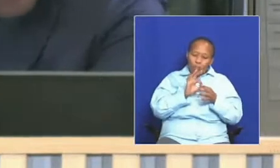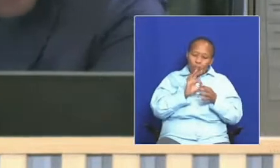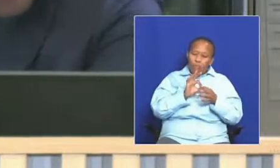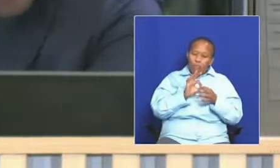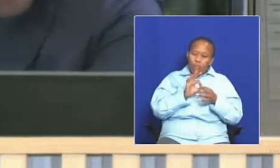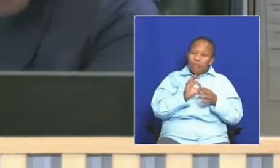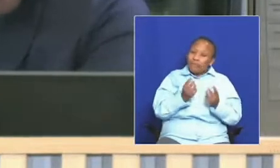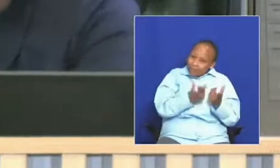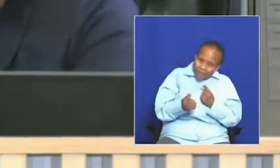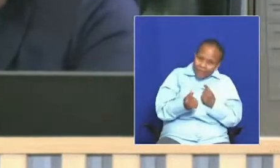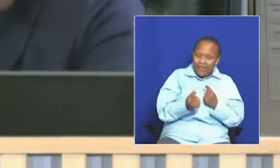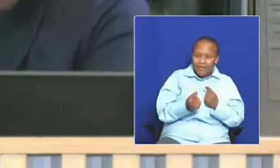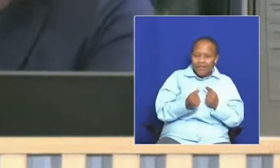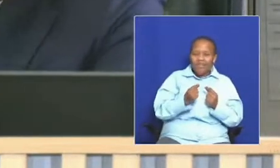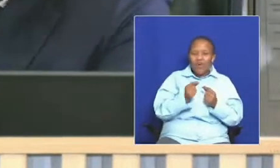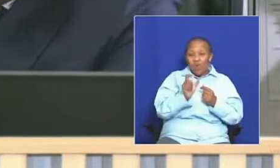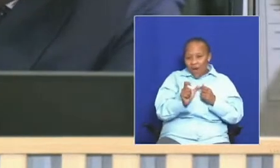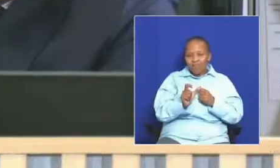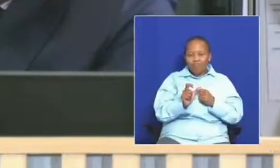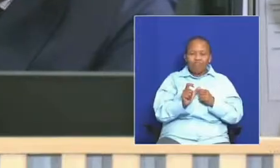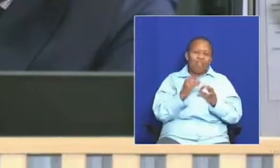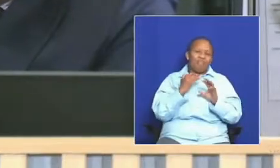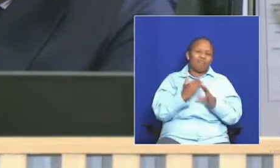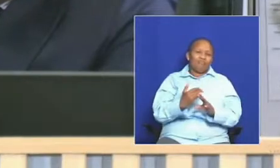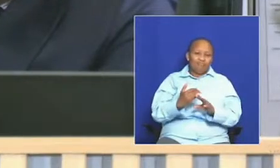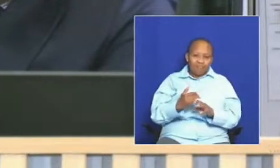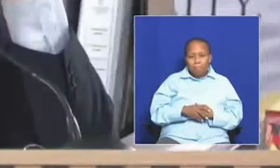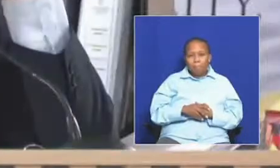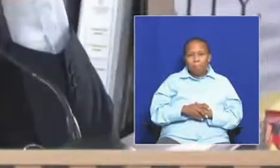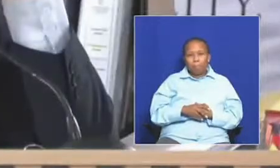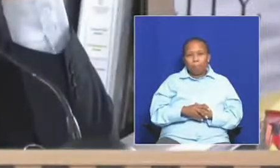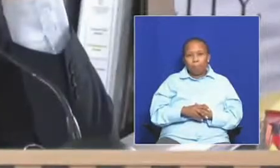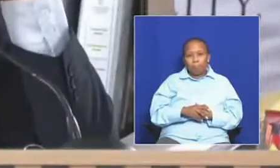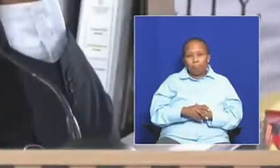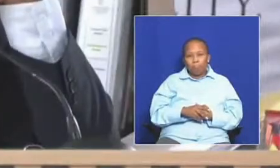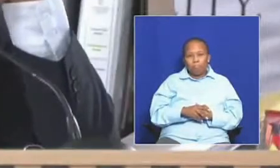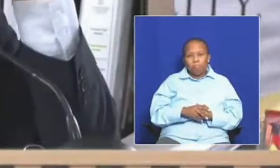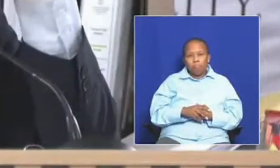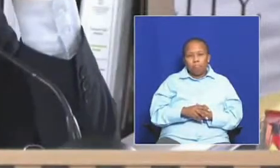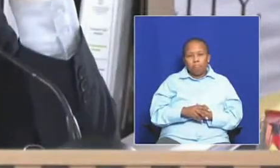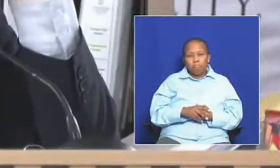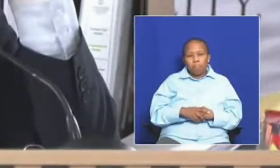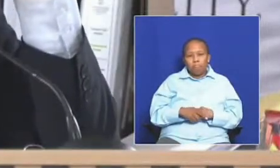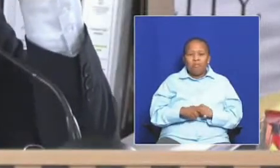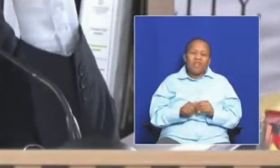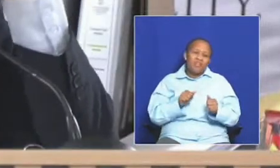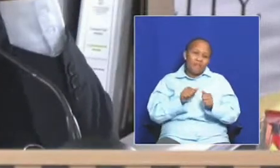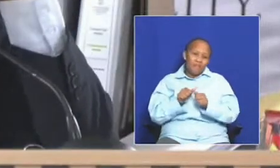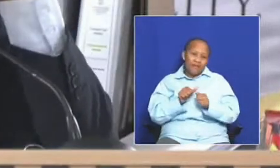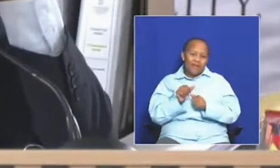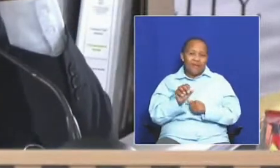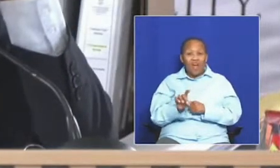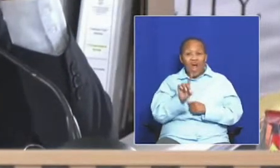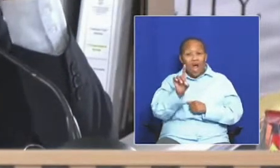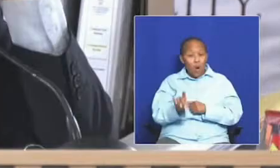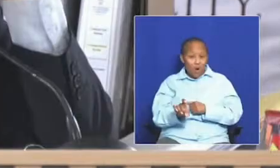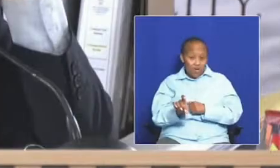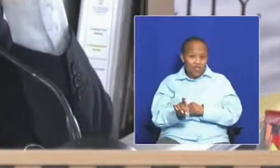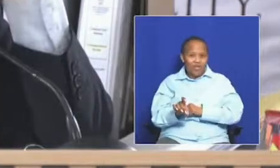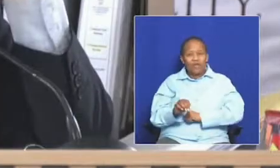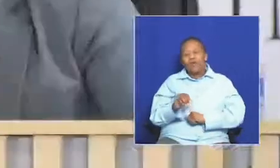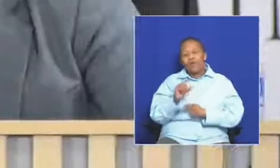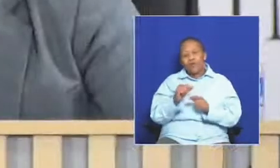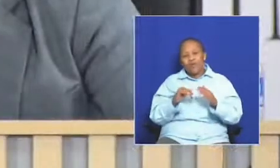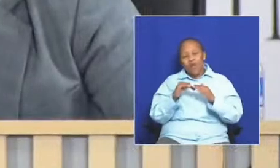I'll accept that. Thank you. That Thank qualifier. you. So a better question and I guess a lower threshold.